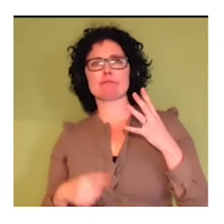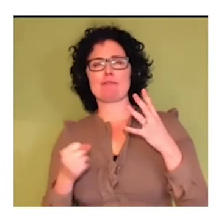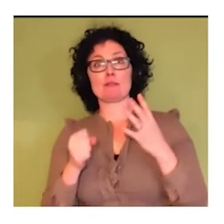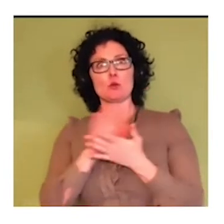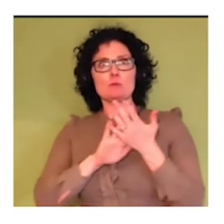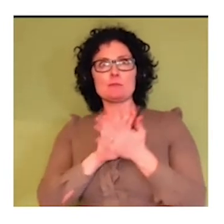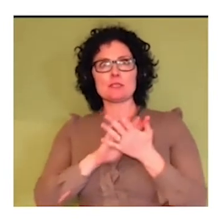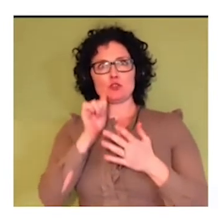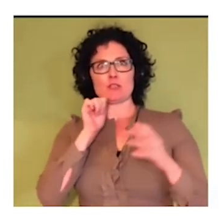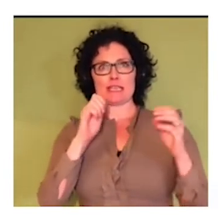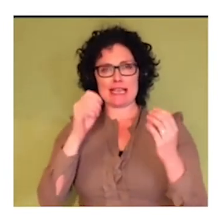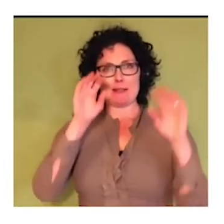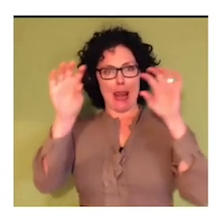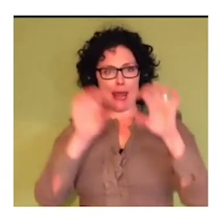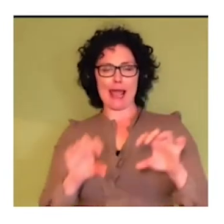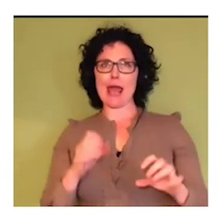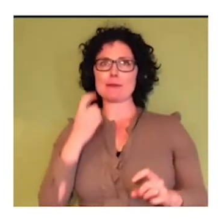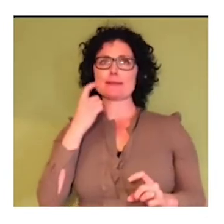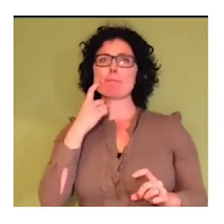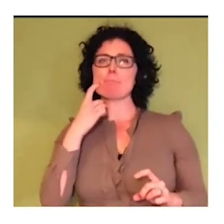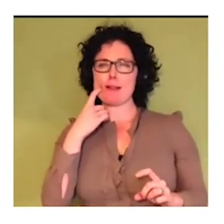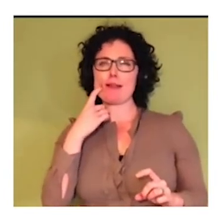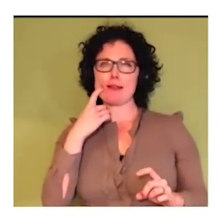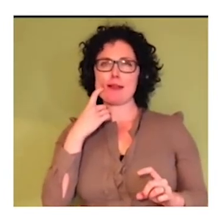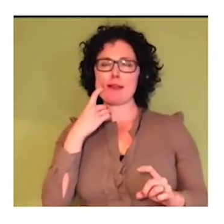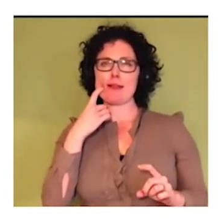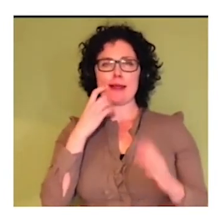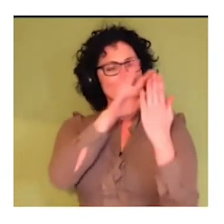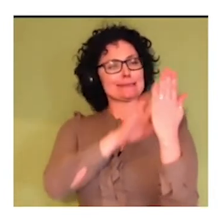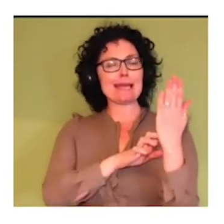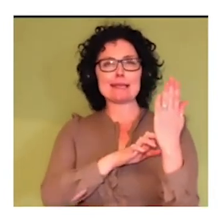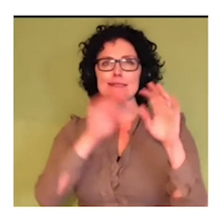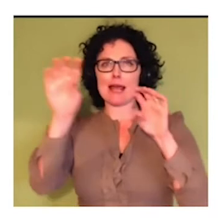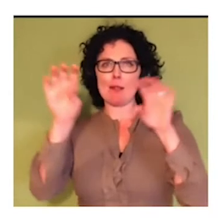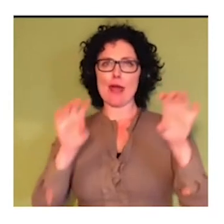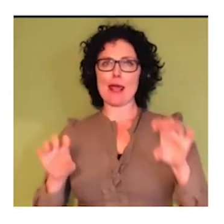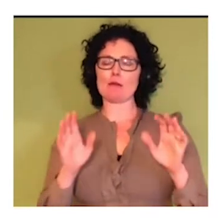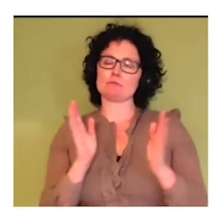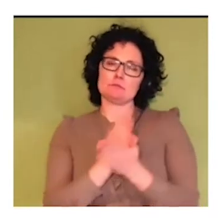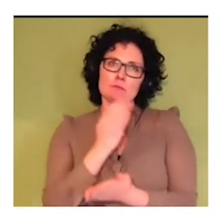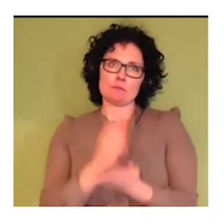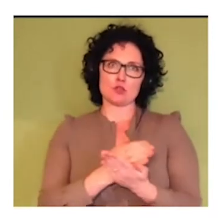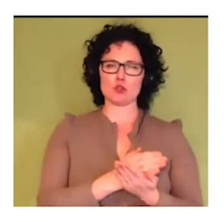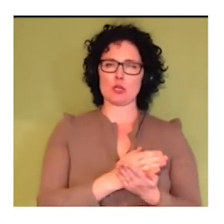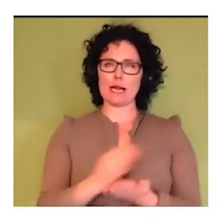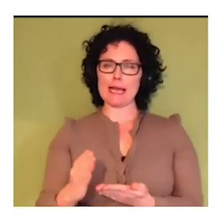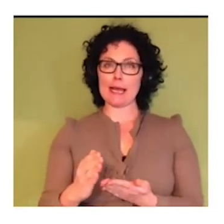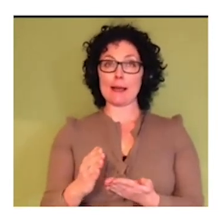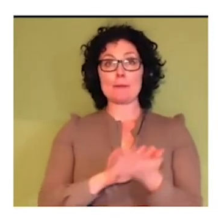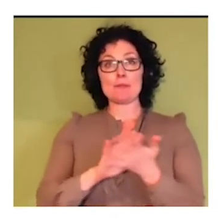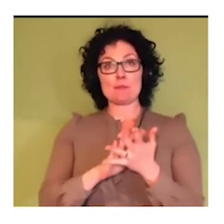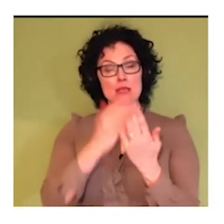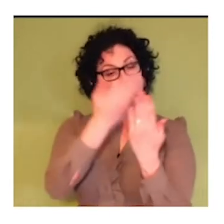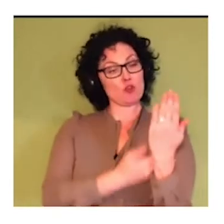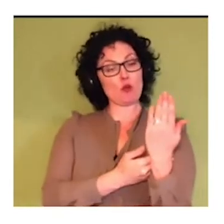simplify the layout. So text and layout must also be clear, which may require the document to be modified. So